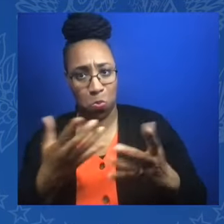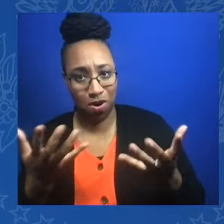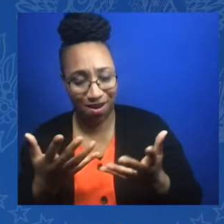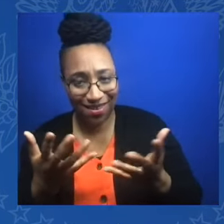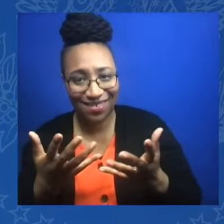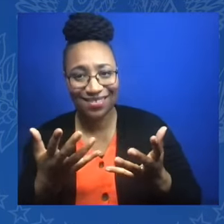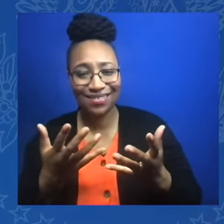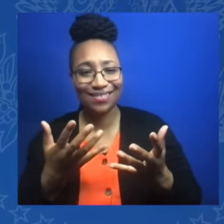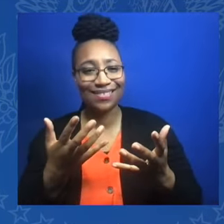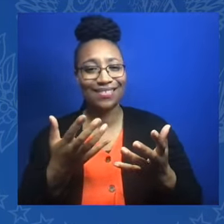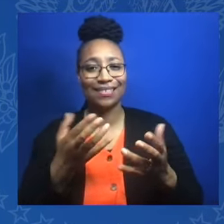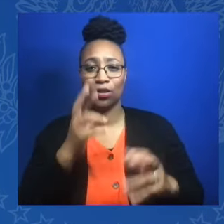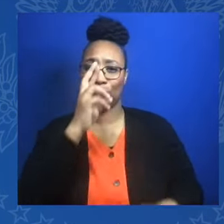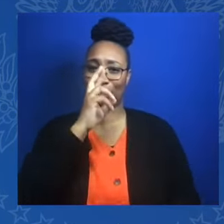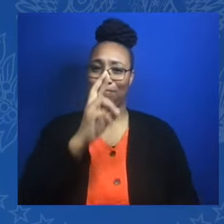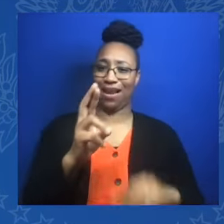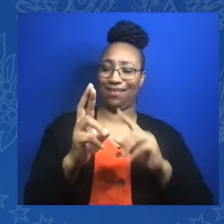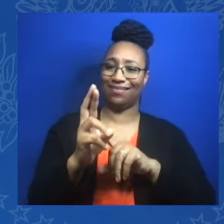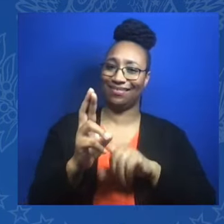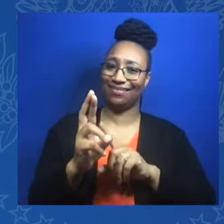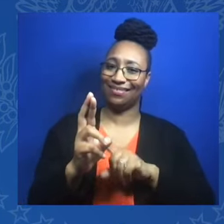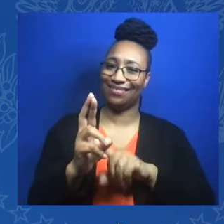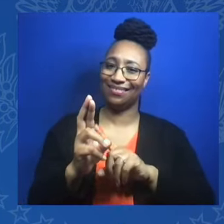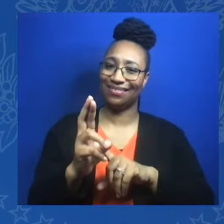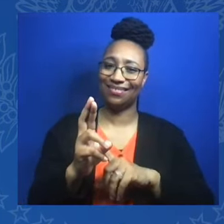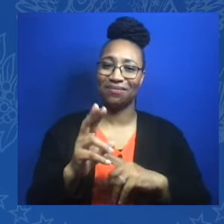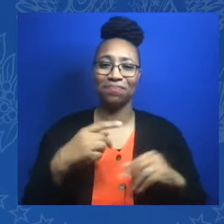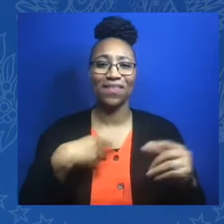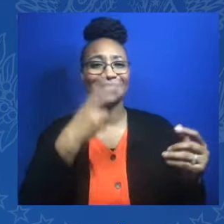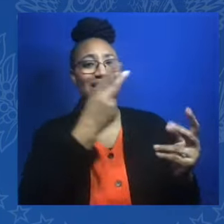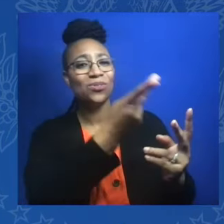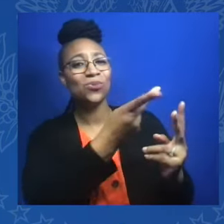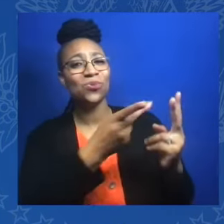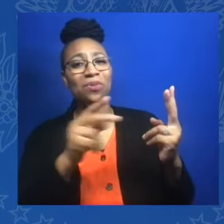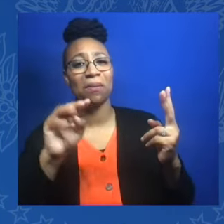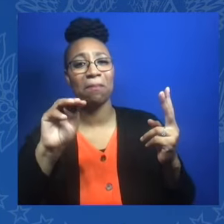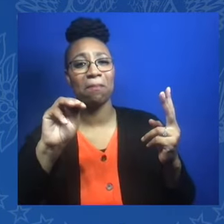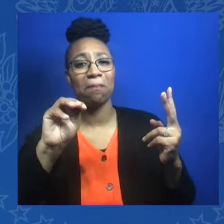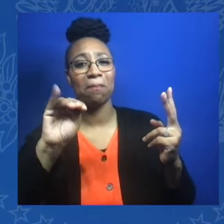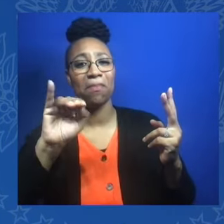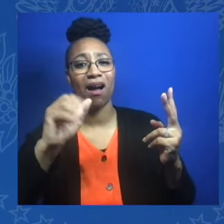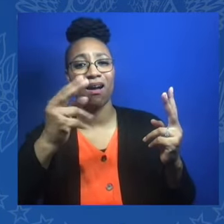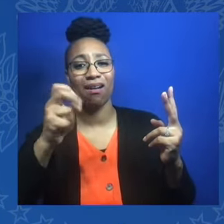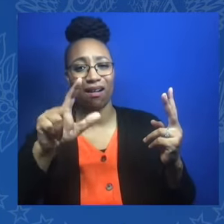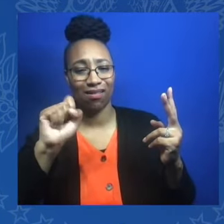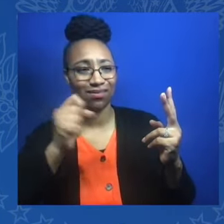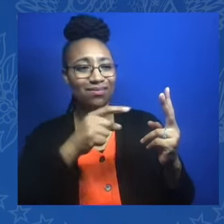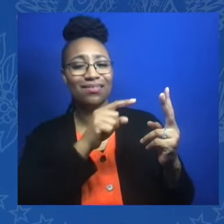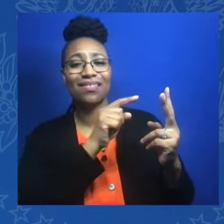Scarborough and Michael Kovrin. They're safely back to their families.